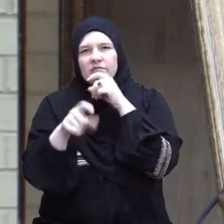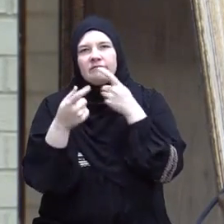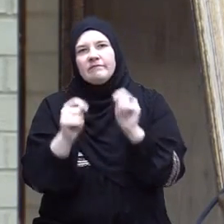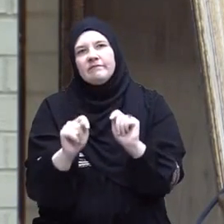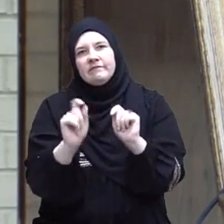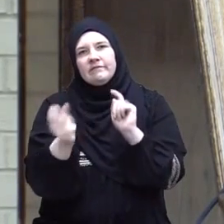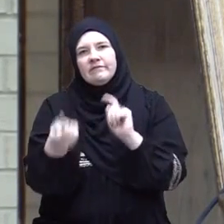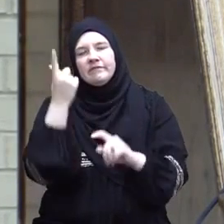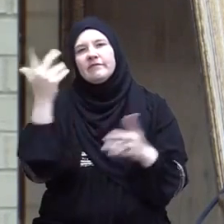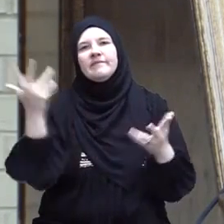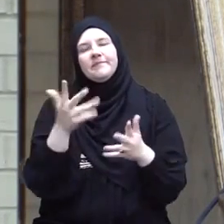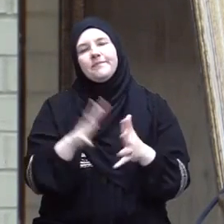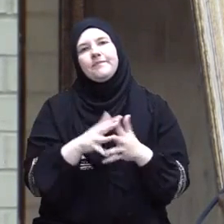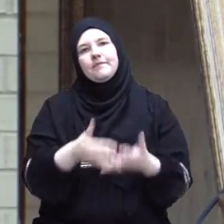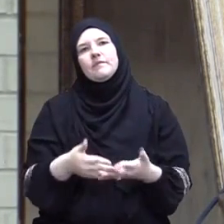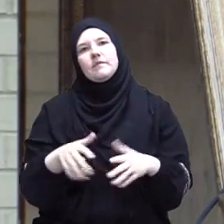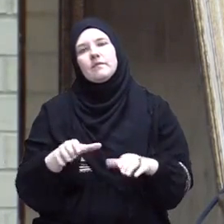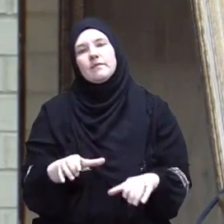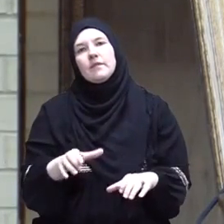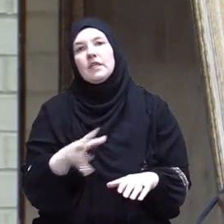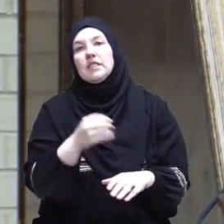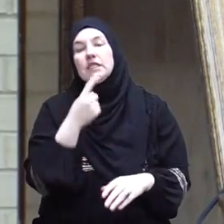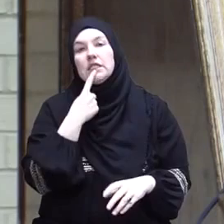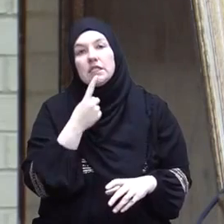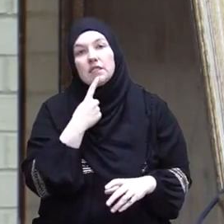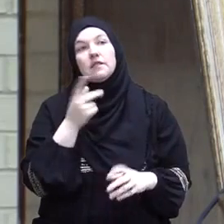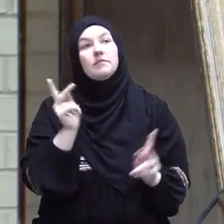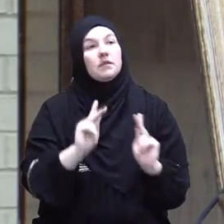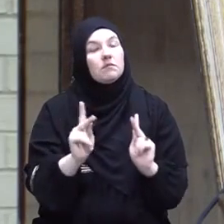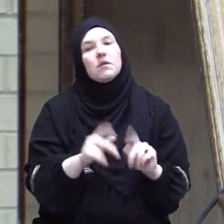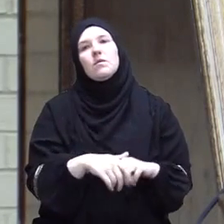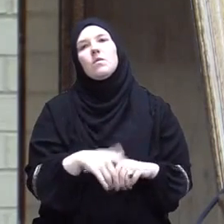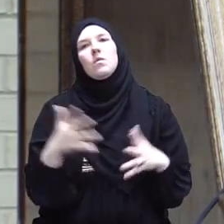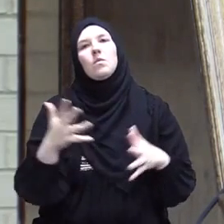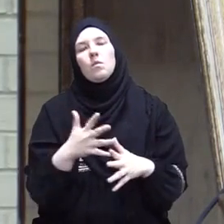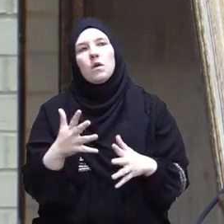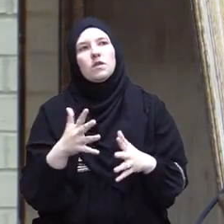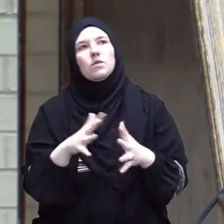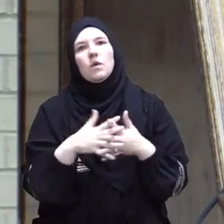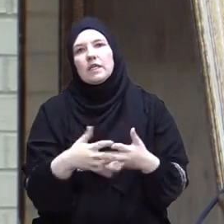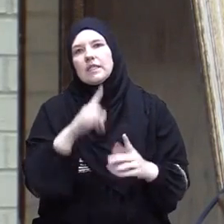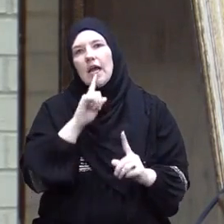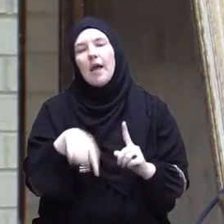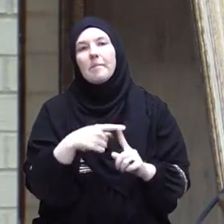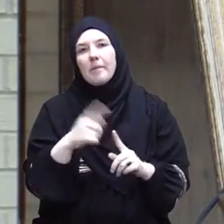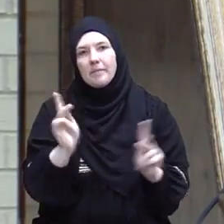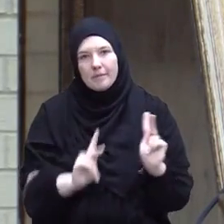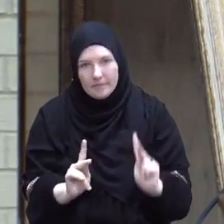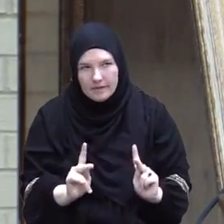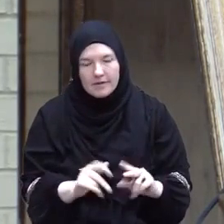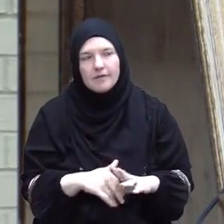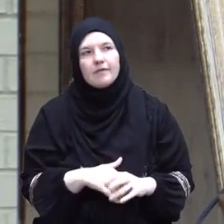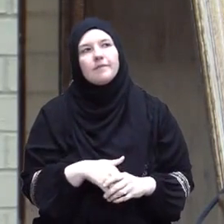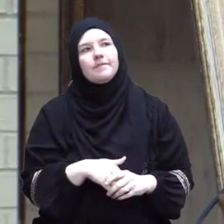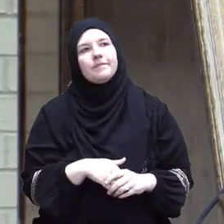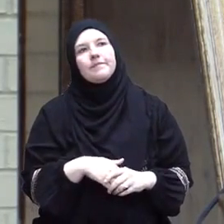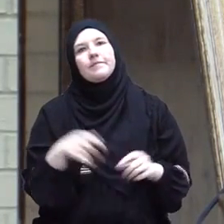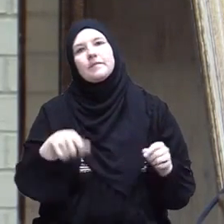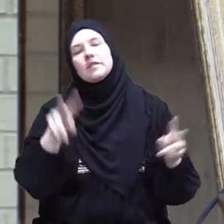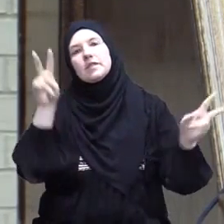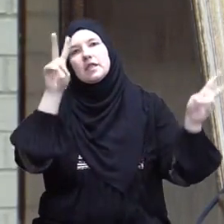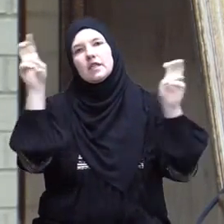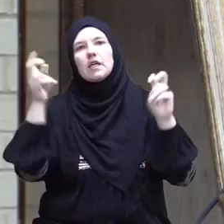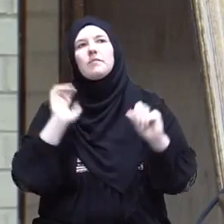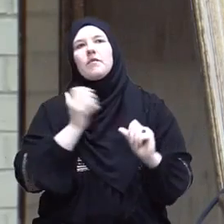capture what the Quran says to people, what the Quran says about people. And this is the theme of